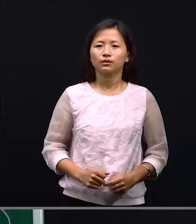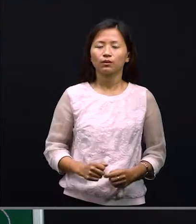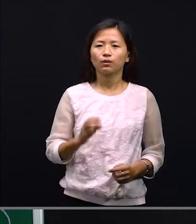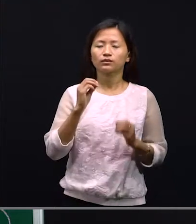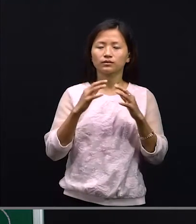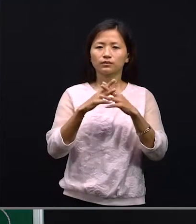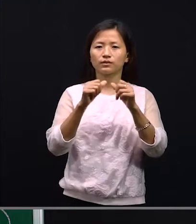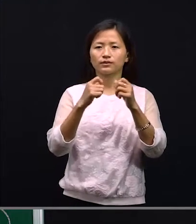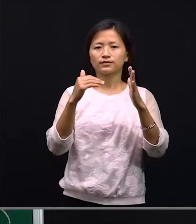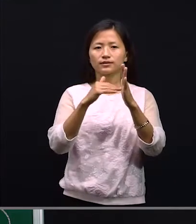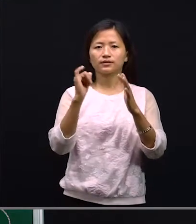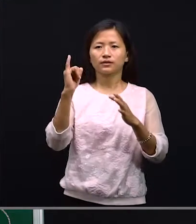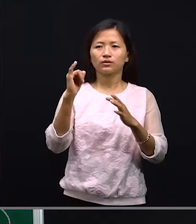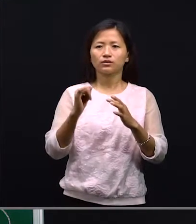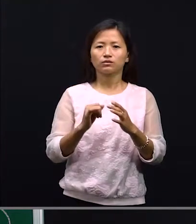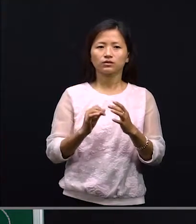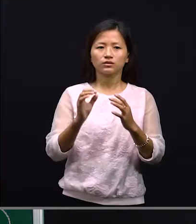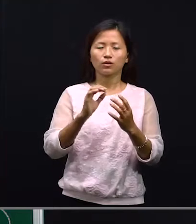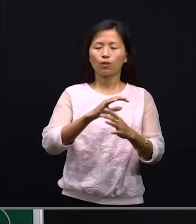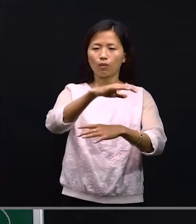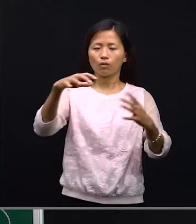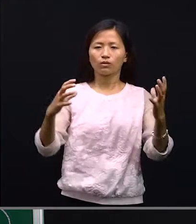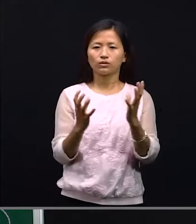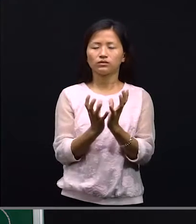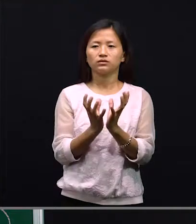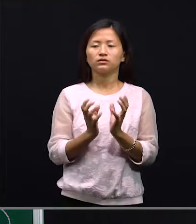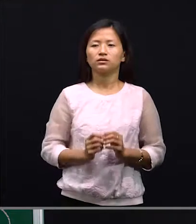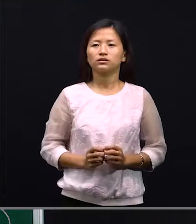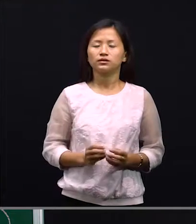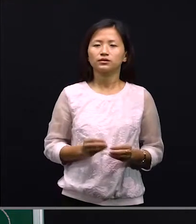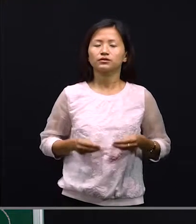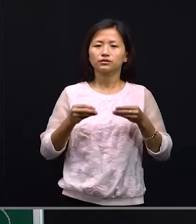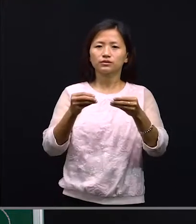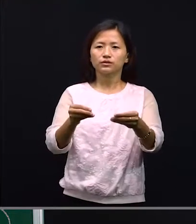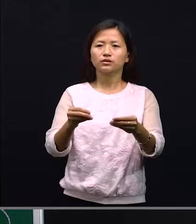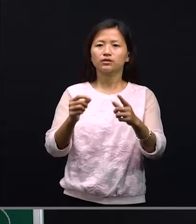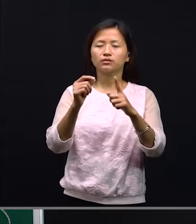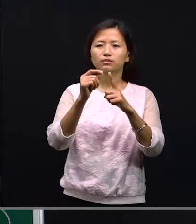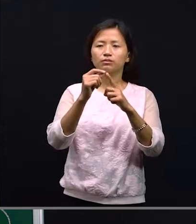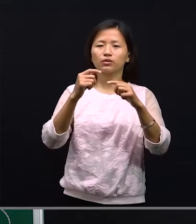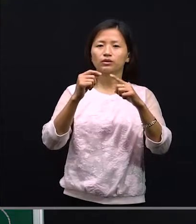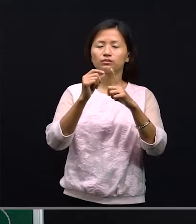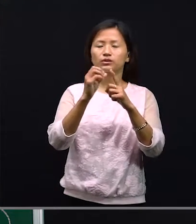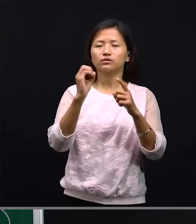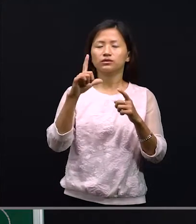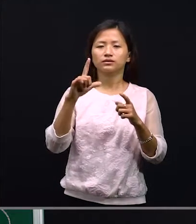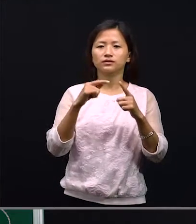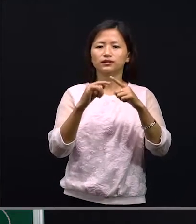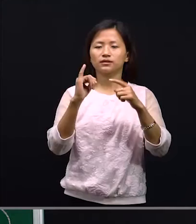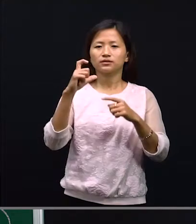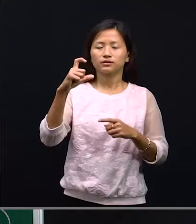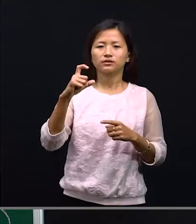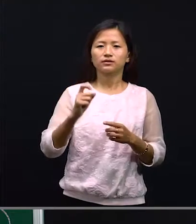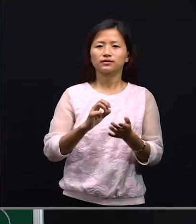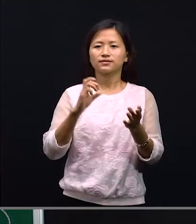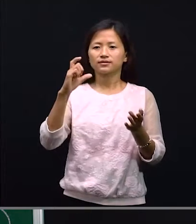Wazeho, it's a mini cement plant and it used to produce a very high quality cement. Okay, now let's come